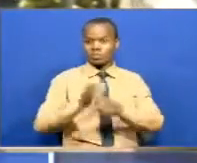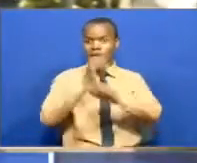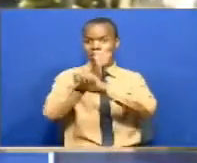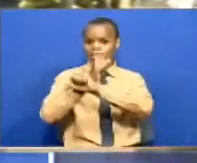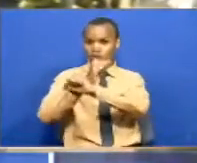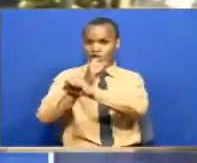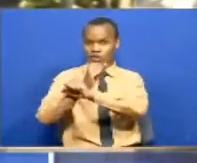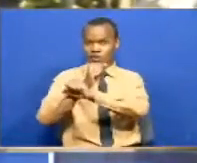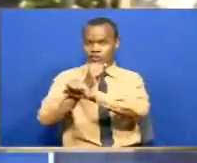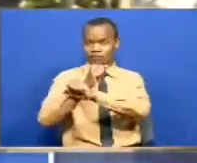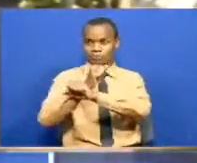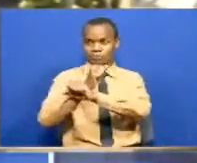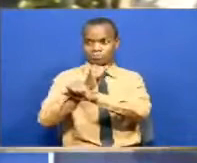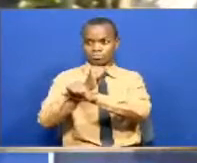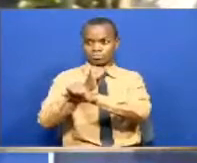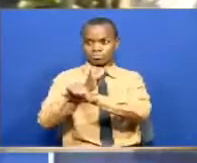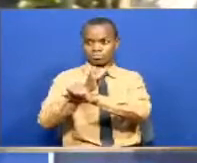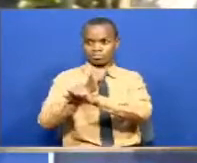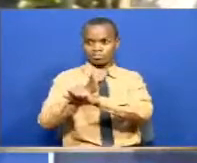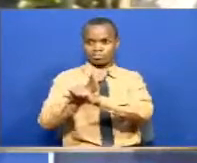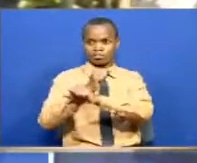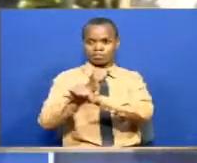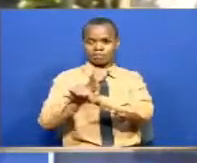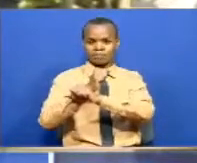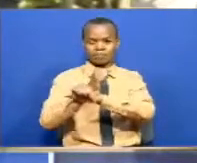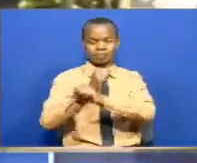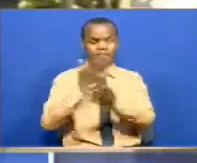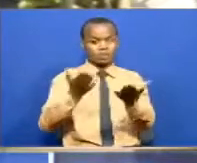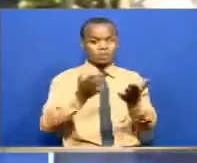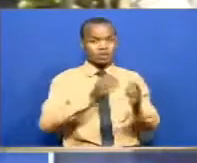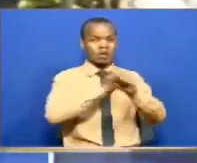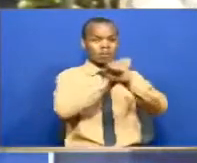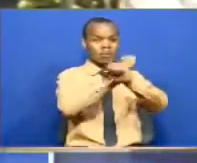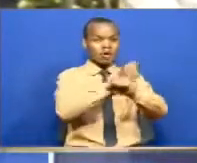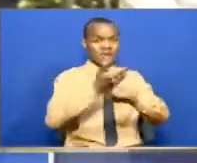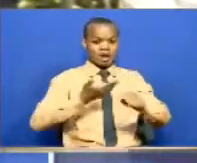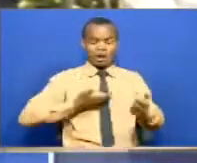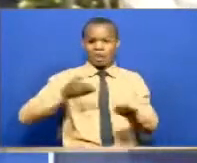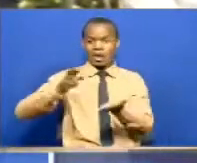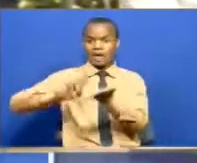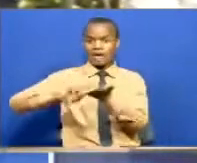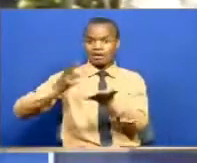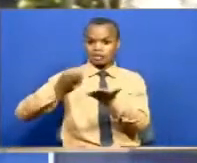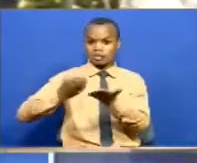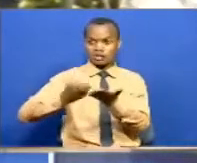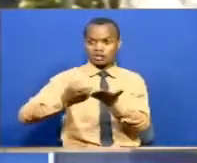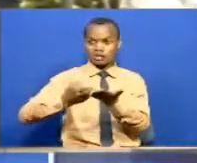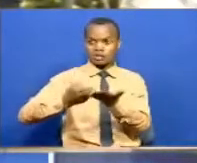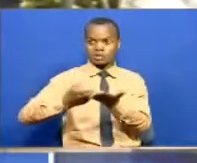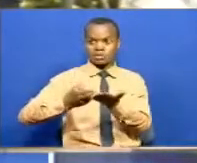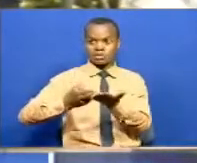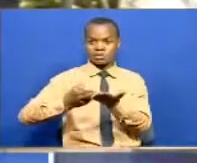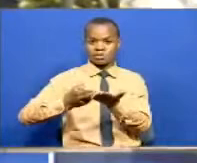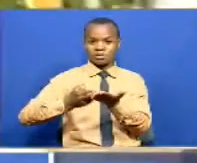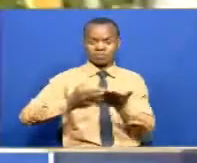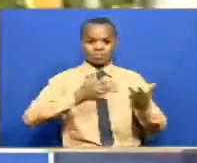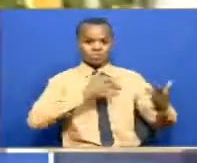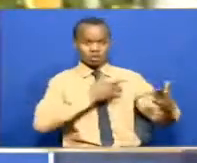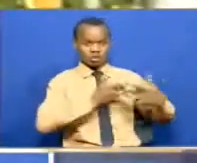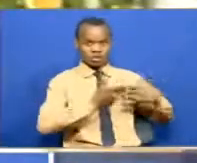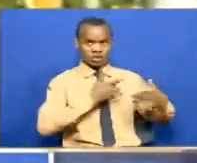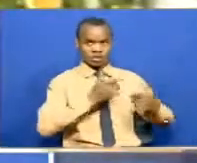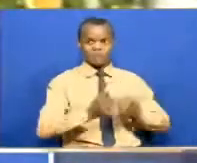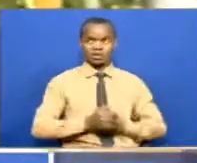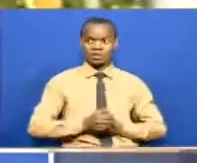protection of our fauna and flora are concerned. Whether